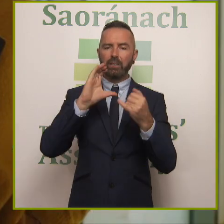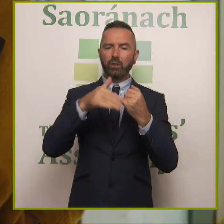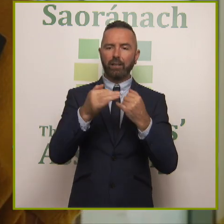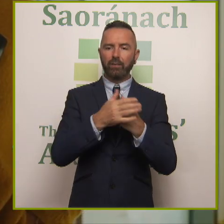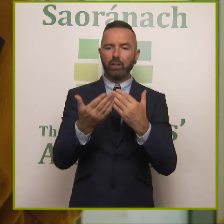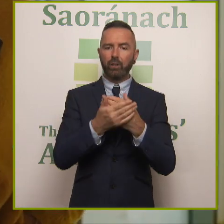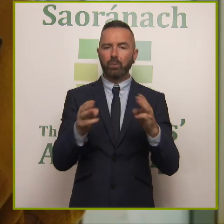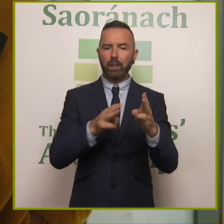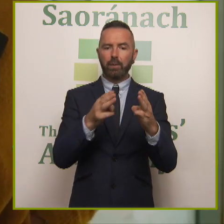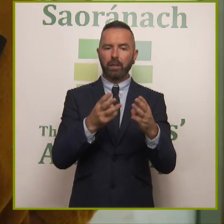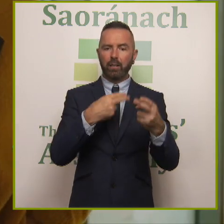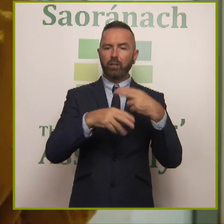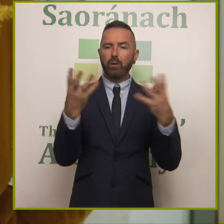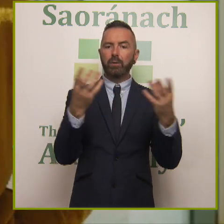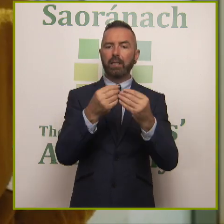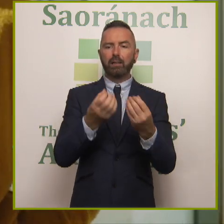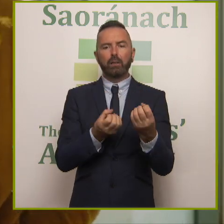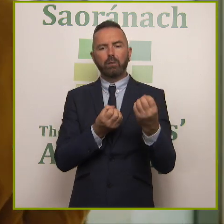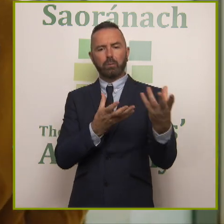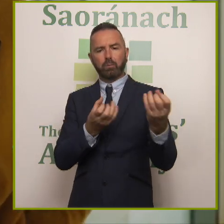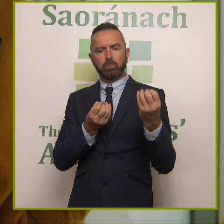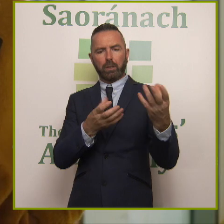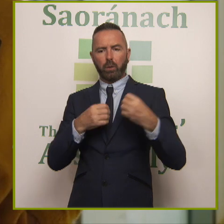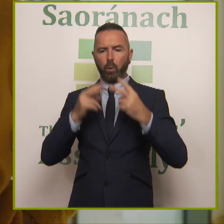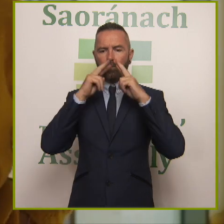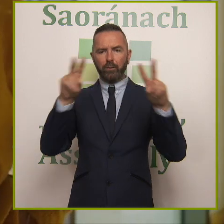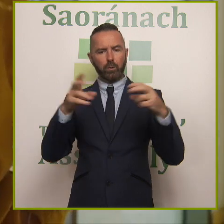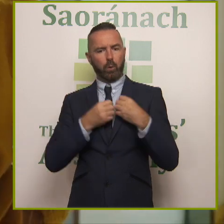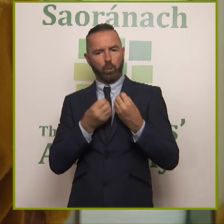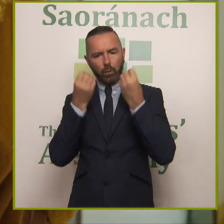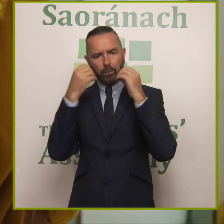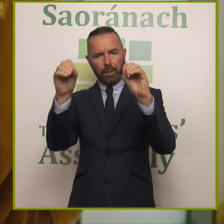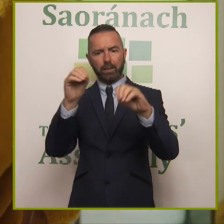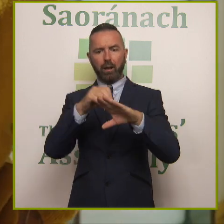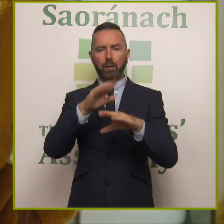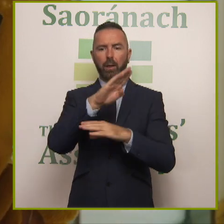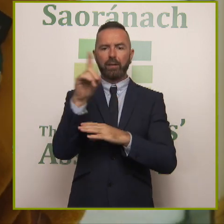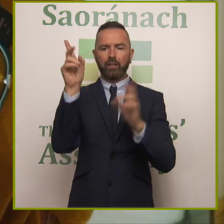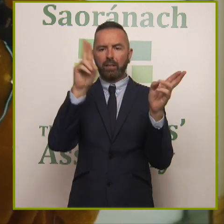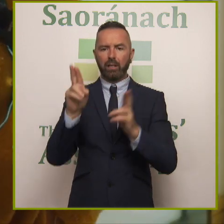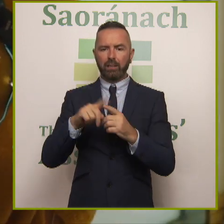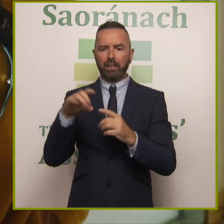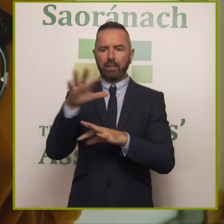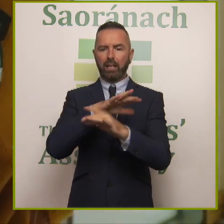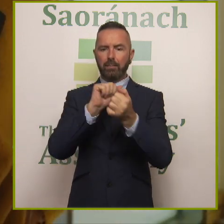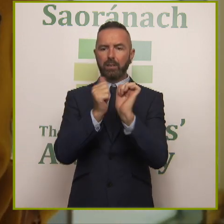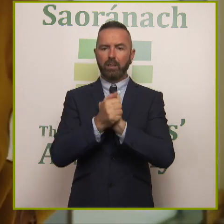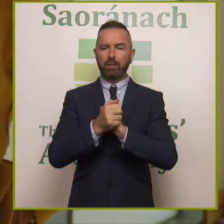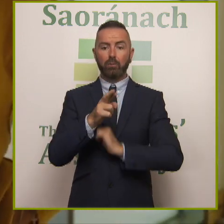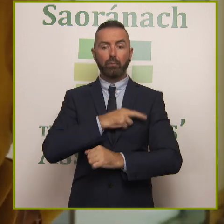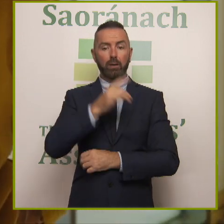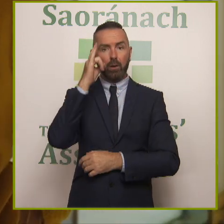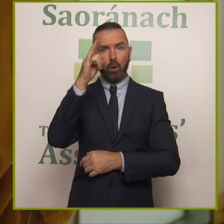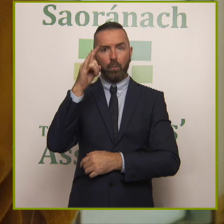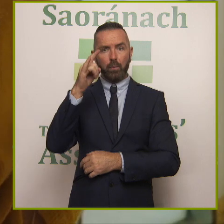gather together and express their views and opinions on biodiversity loss and climate change. And I'm really hoping that